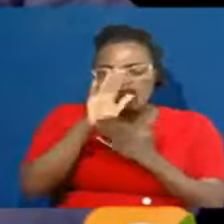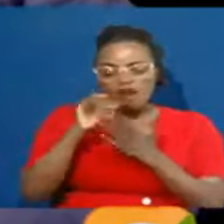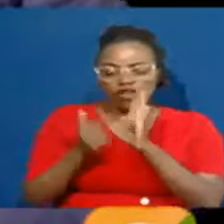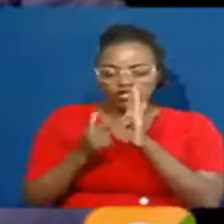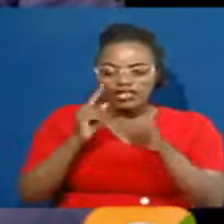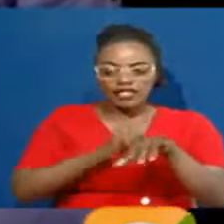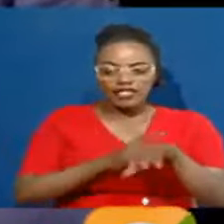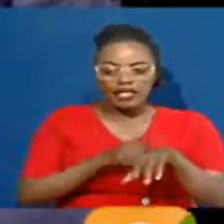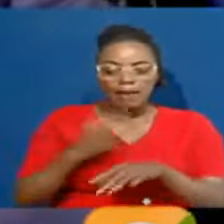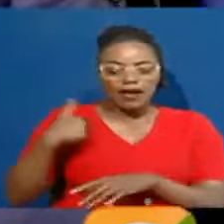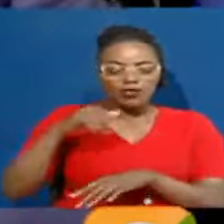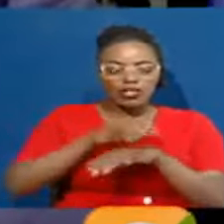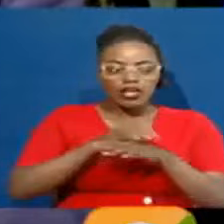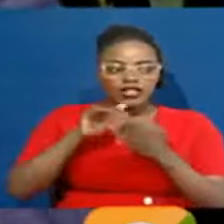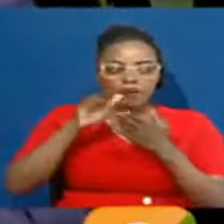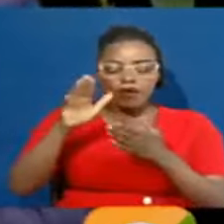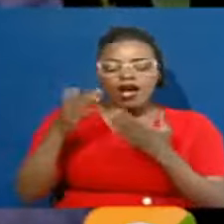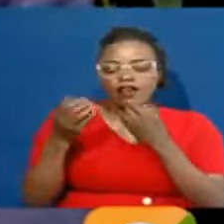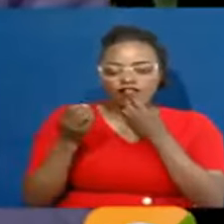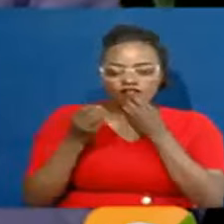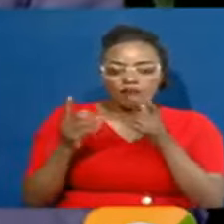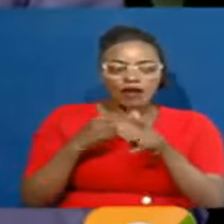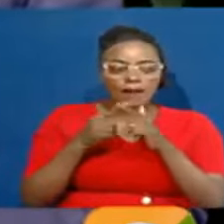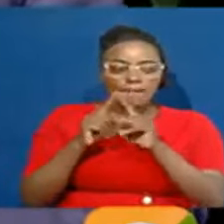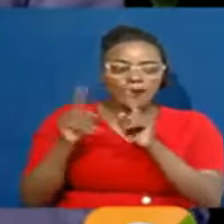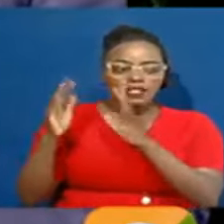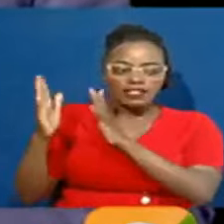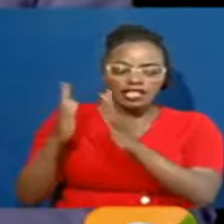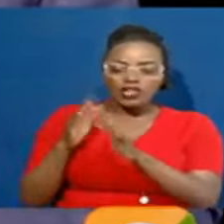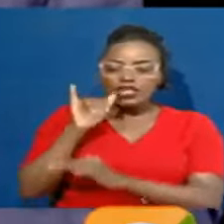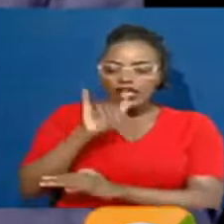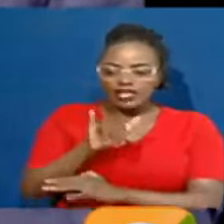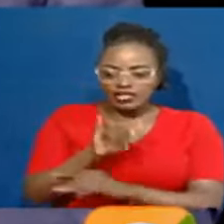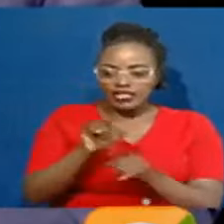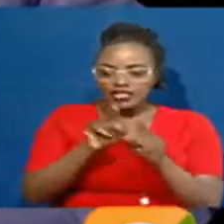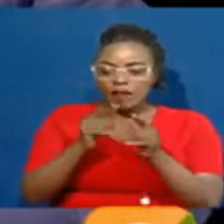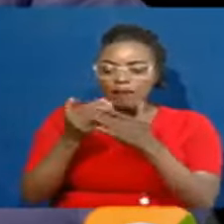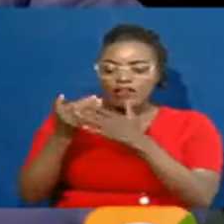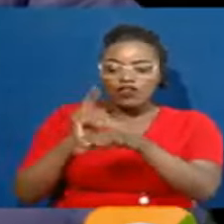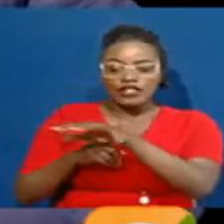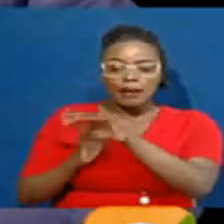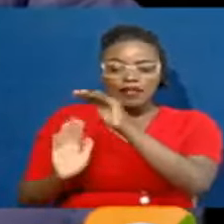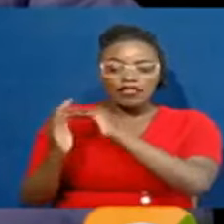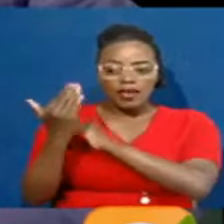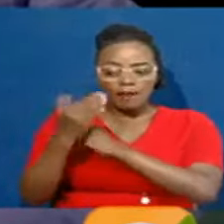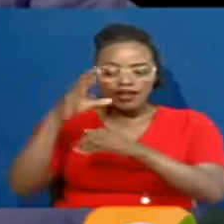when we gather more. But security still remains intact, as was since morning,